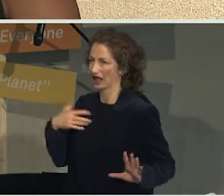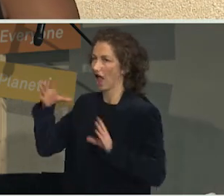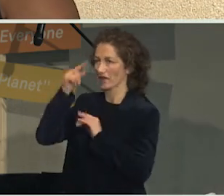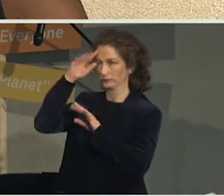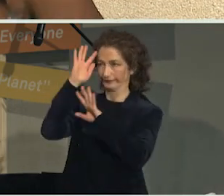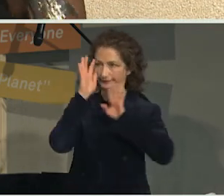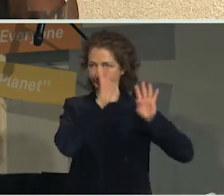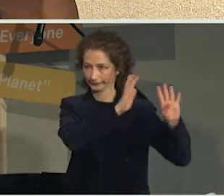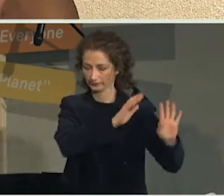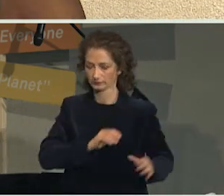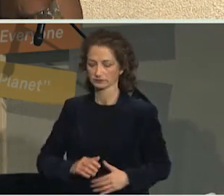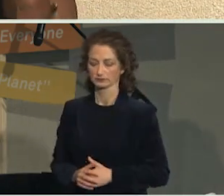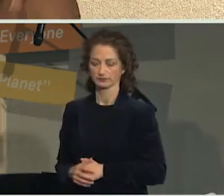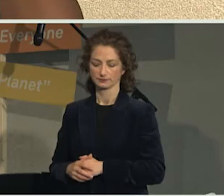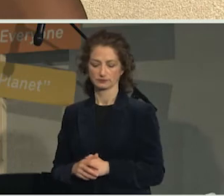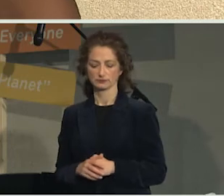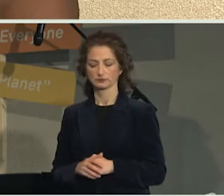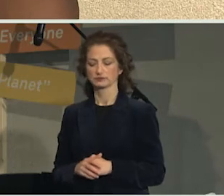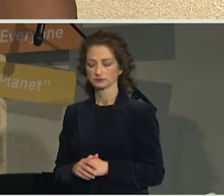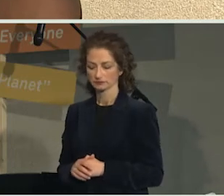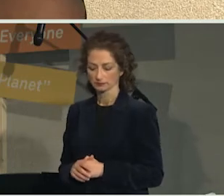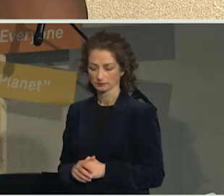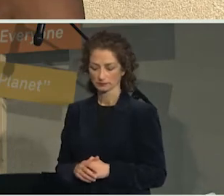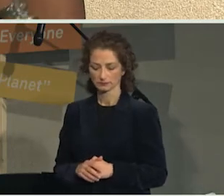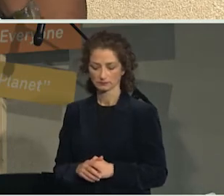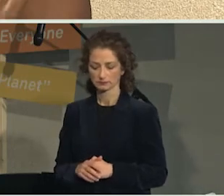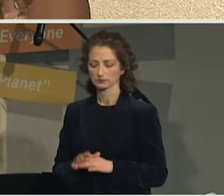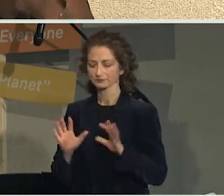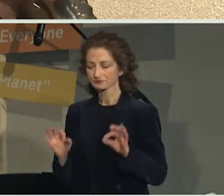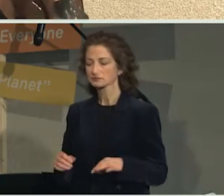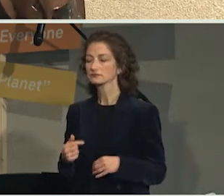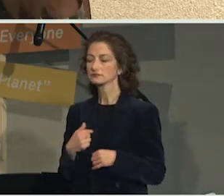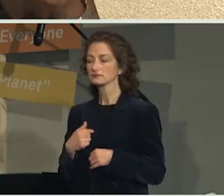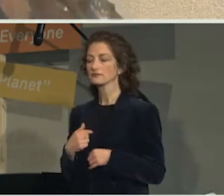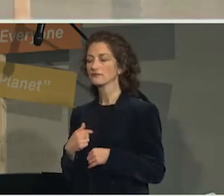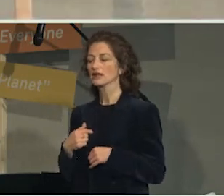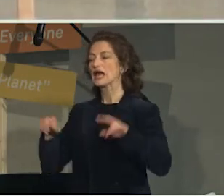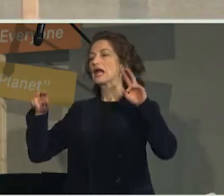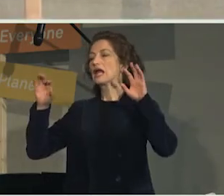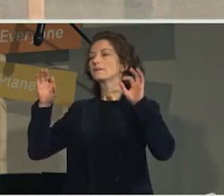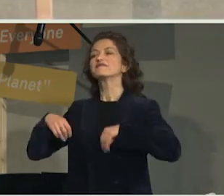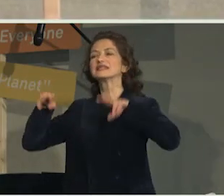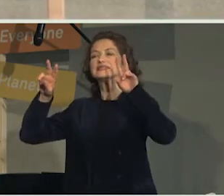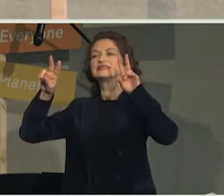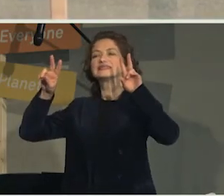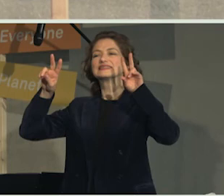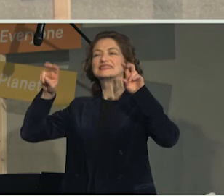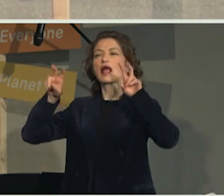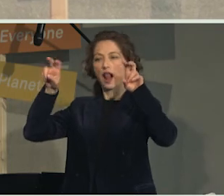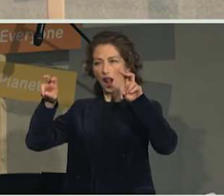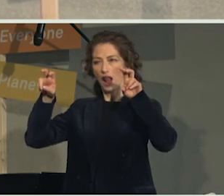Celebrating Intersectionality, between the time I was invited and the time I arrived, the title had acquired a question mark after